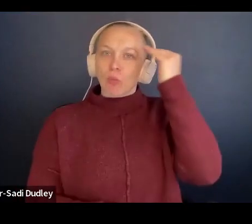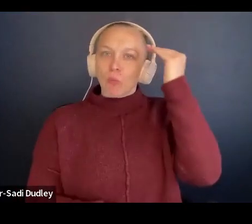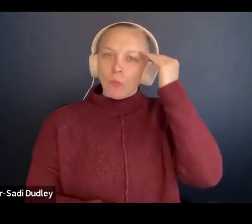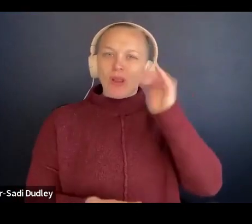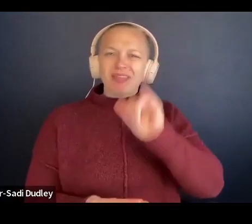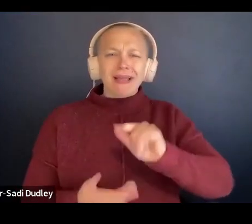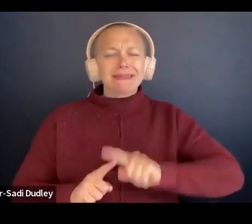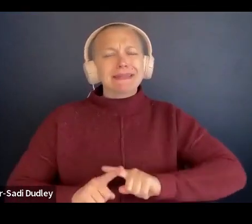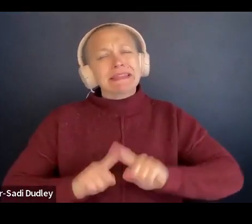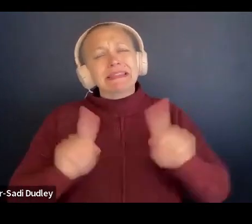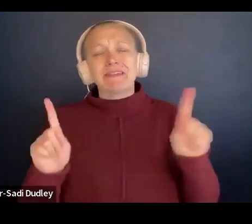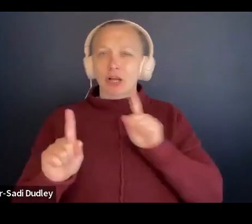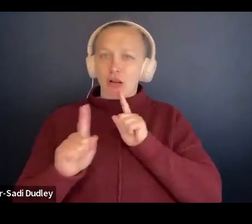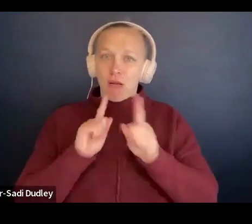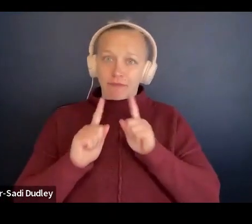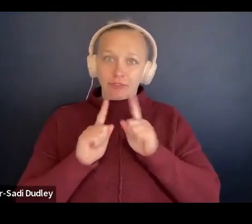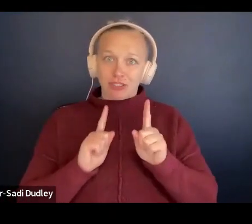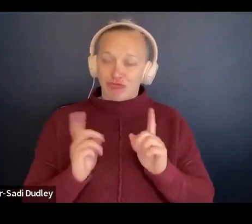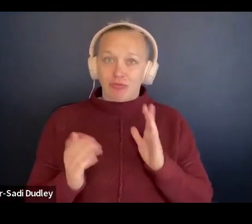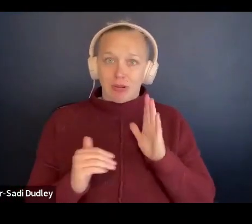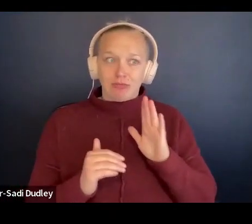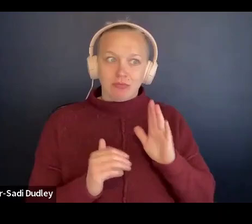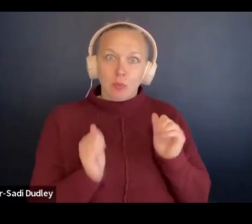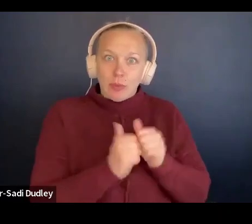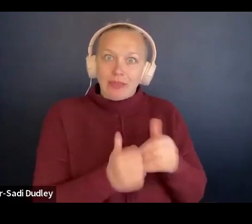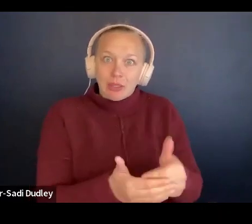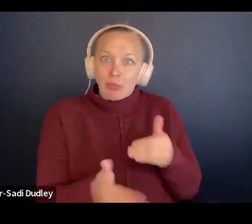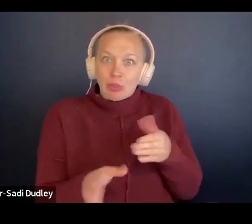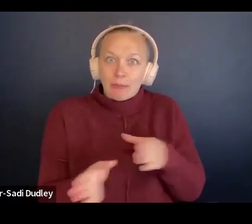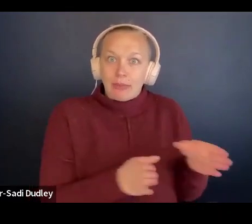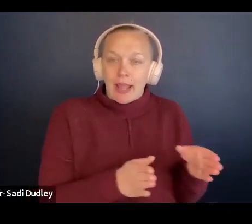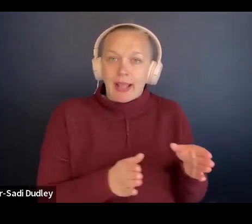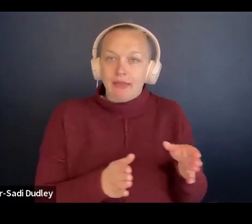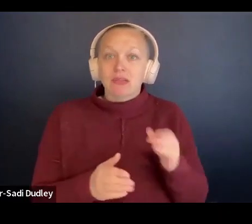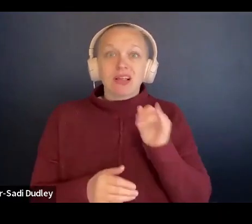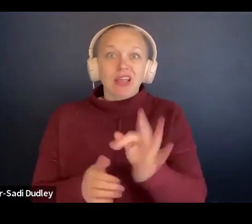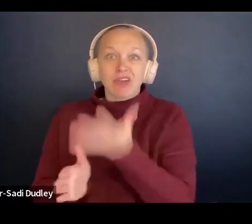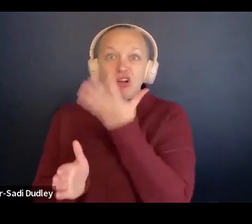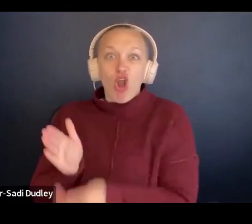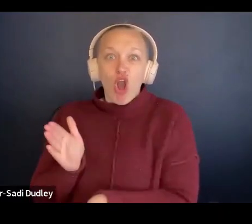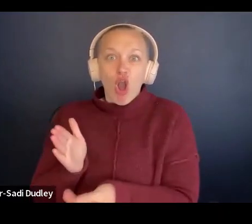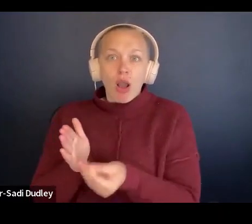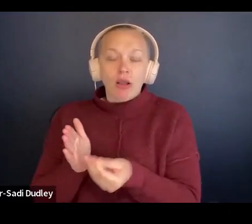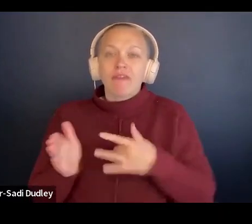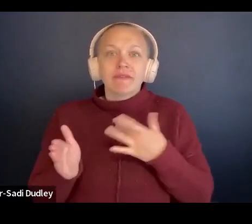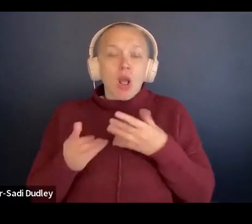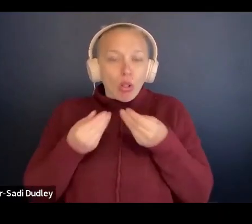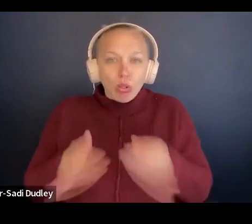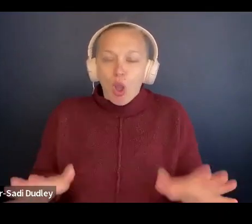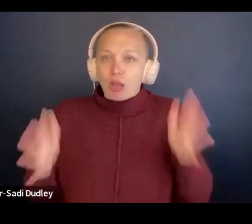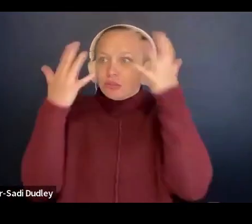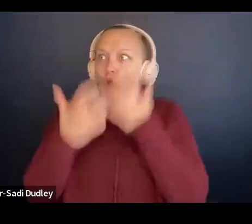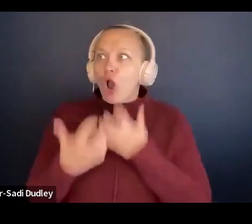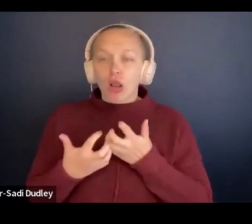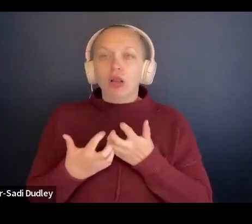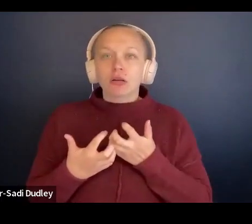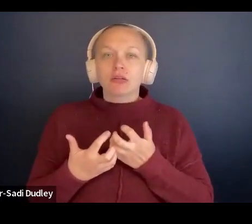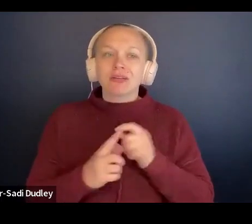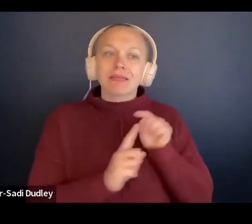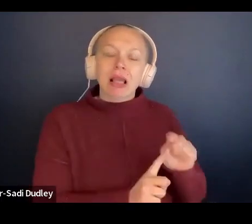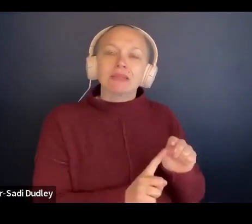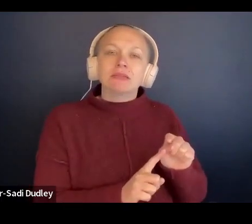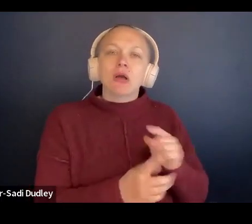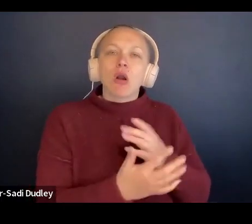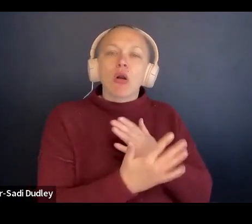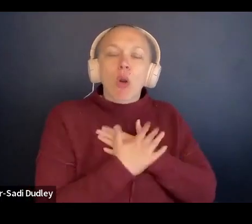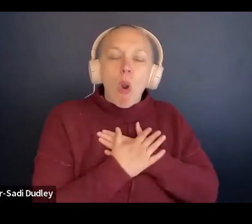different conversation than when somebody's lost and in the dark, okay? It calms the family, it gives them reassurance, it gives them